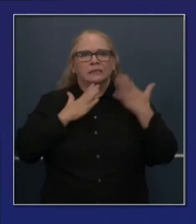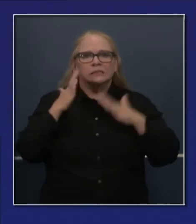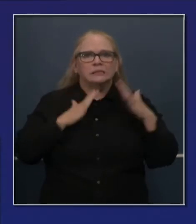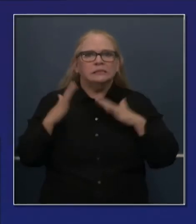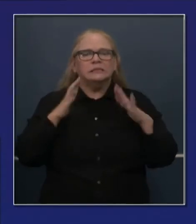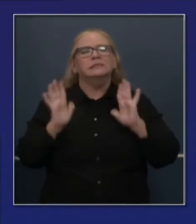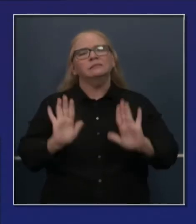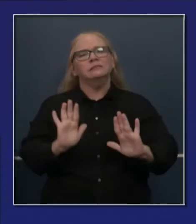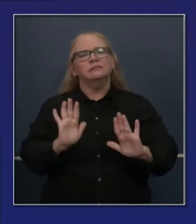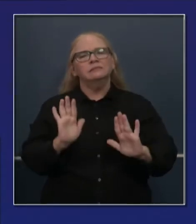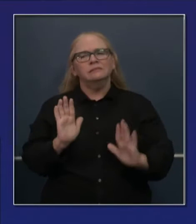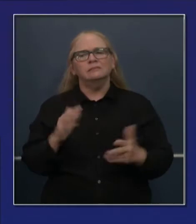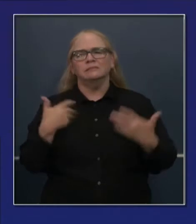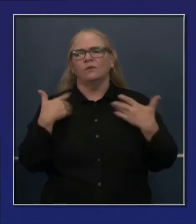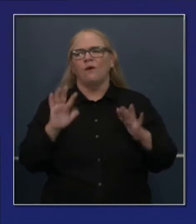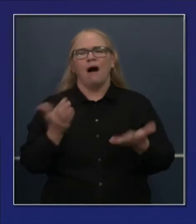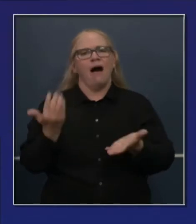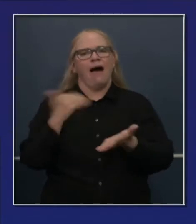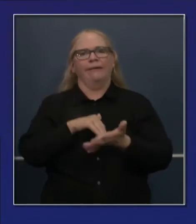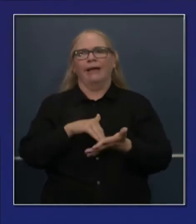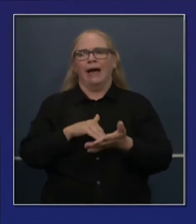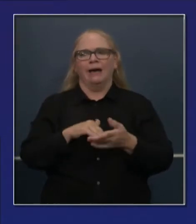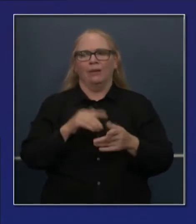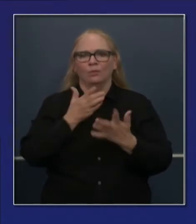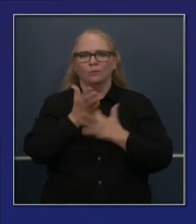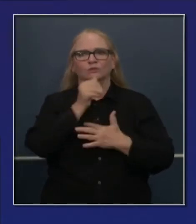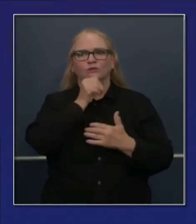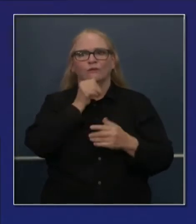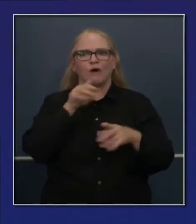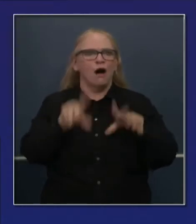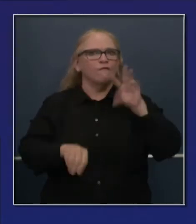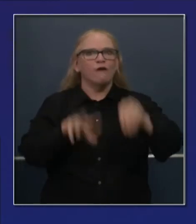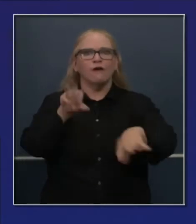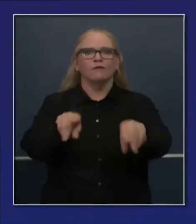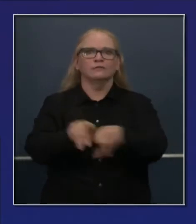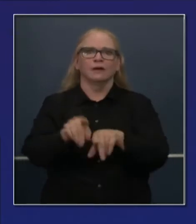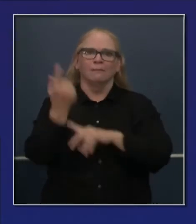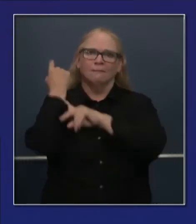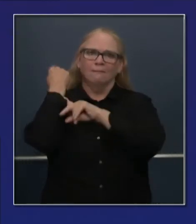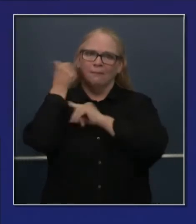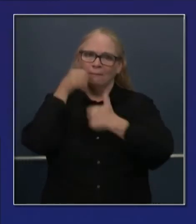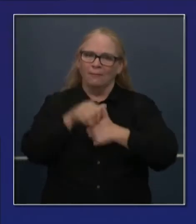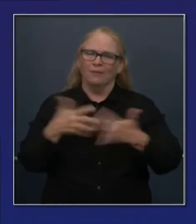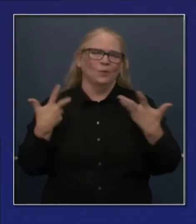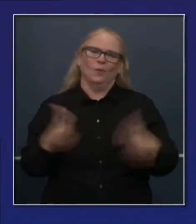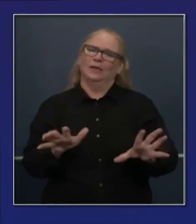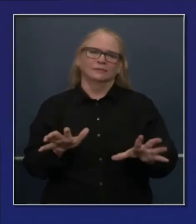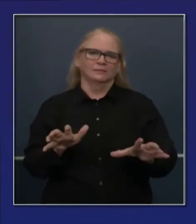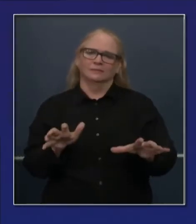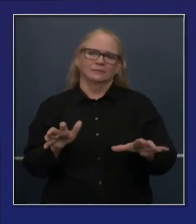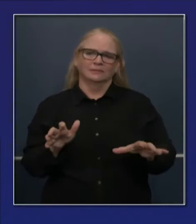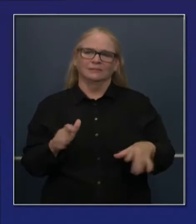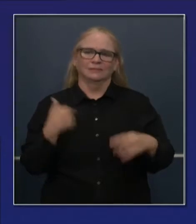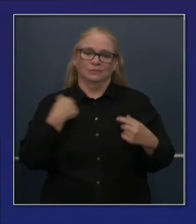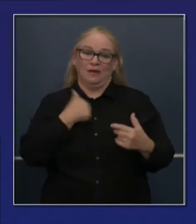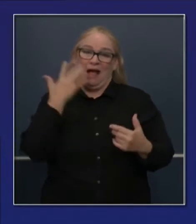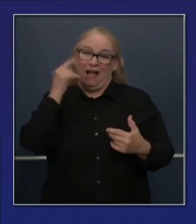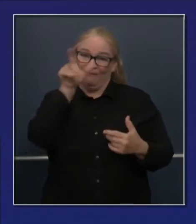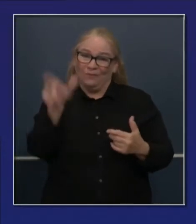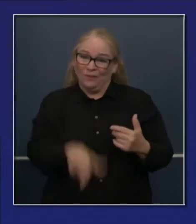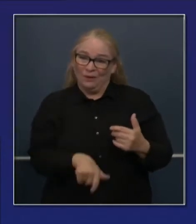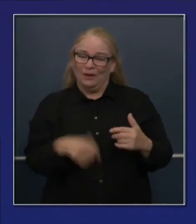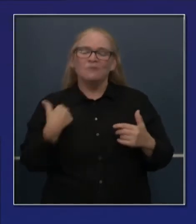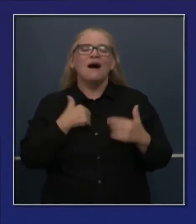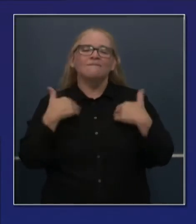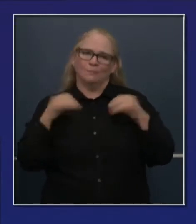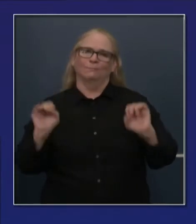come back into this position again. So right now, California, we are currently and urgently deploying resources across